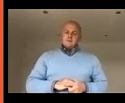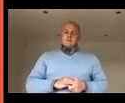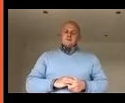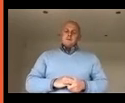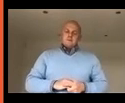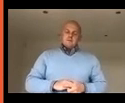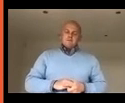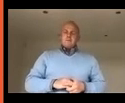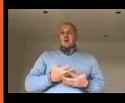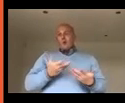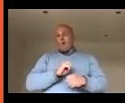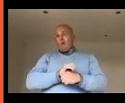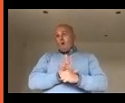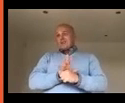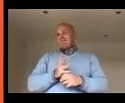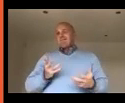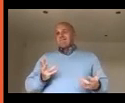So COVID-19,